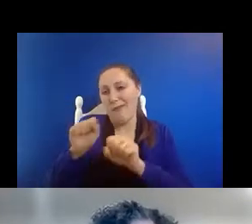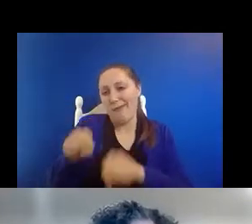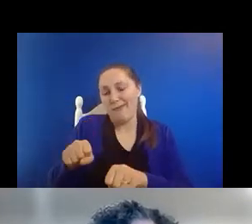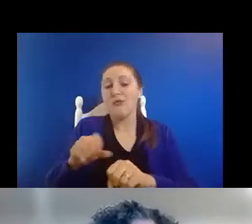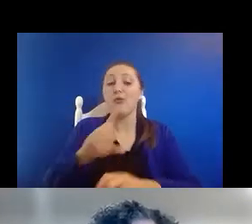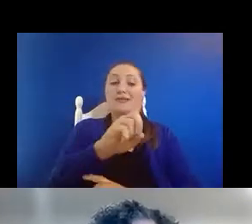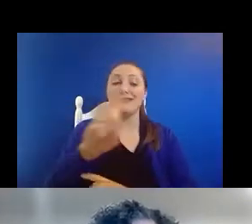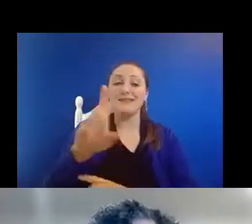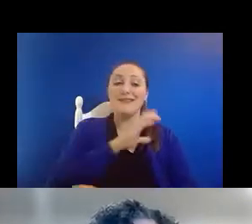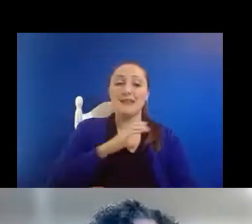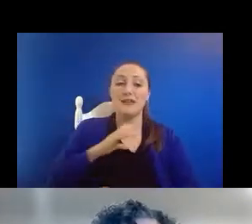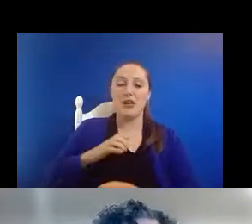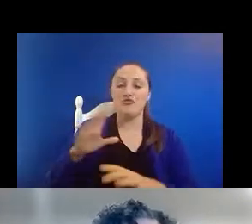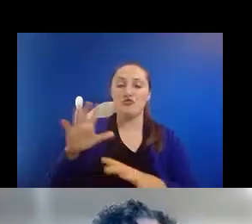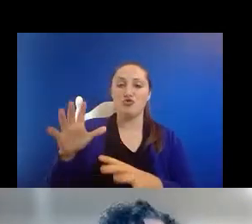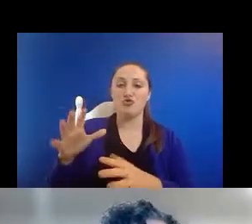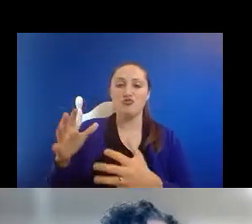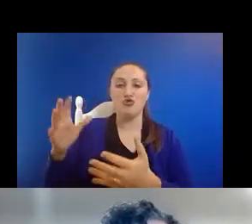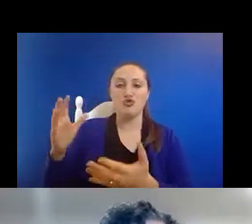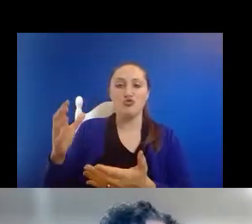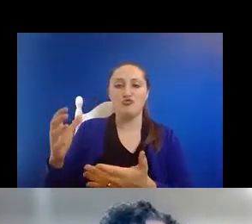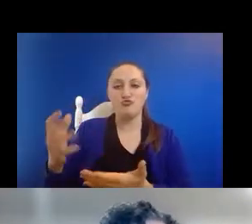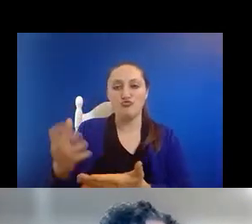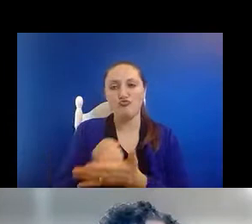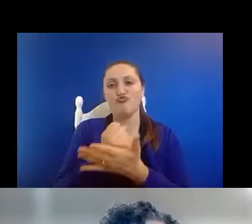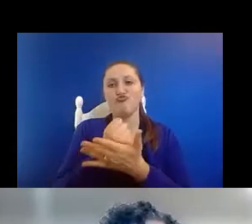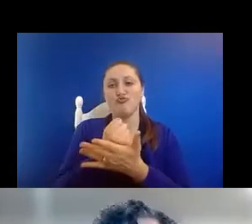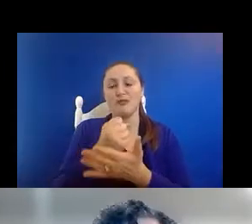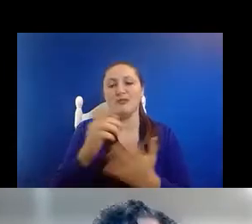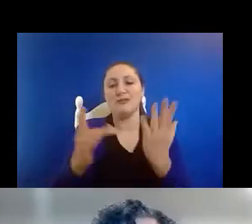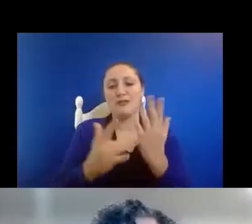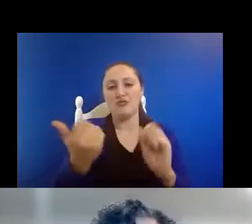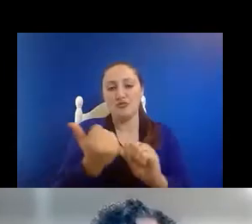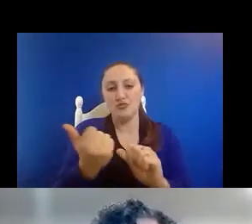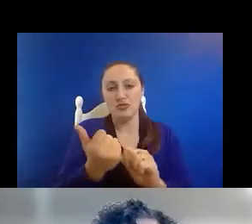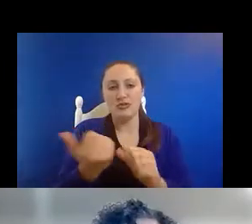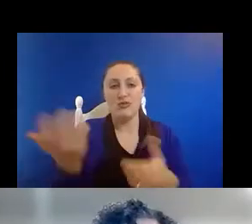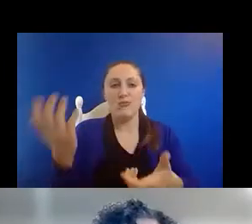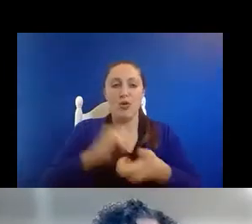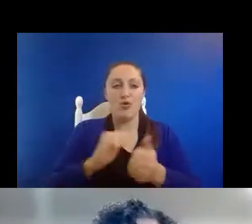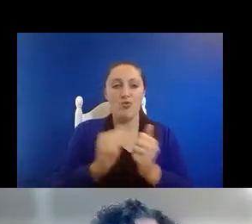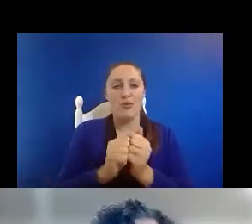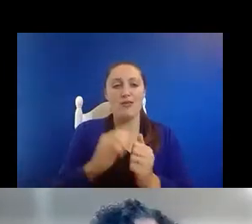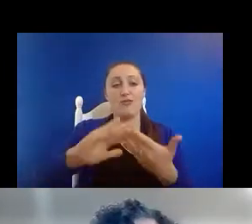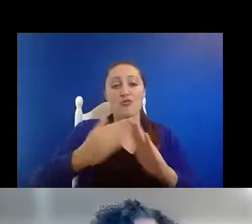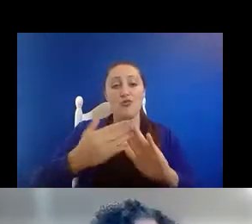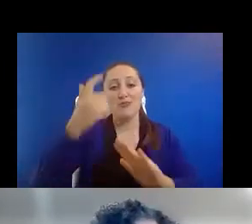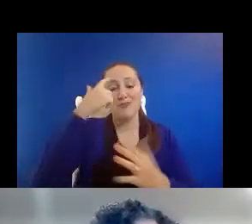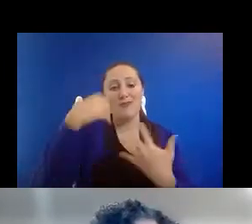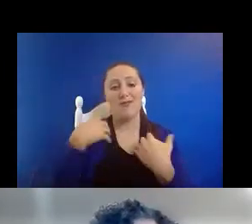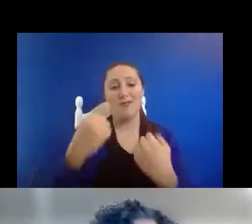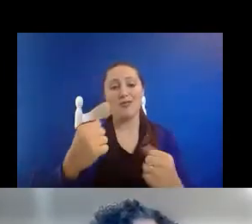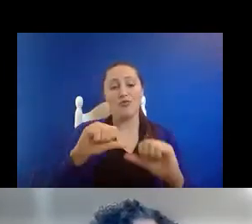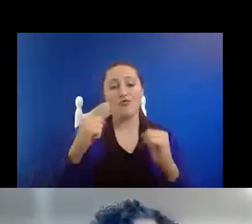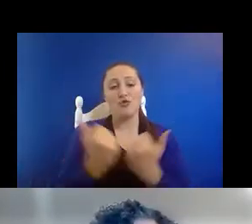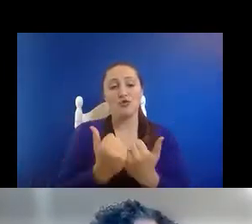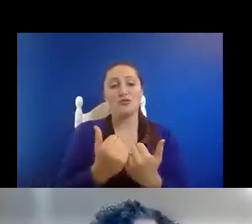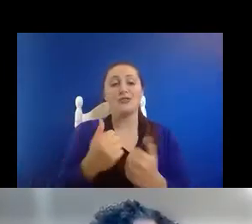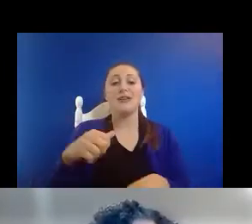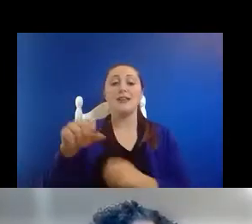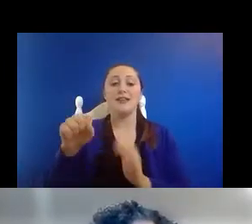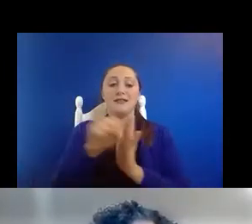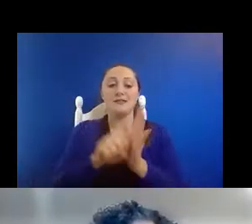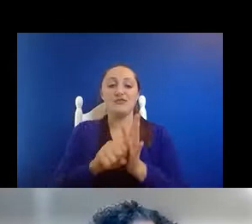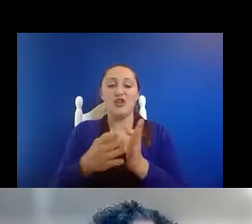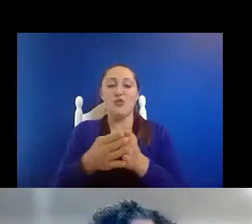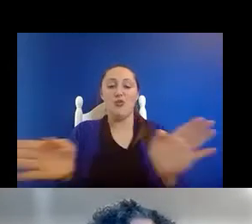the technical assistance, and then in partnership with the Community Mental Health Association and the Statewide Provider Association,